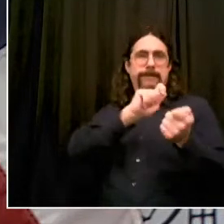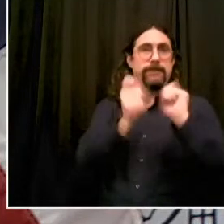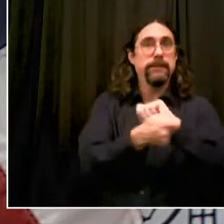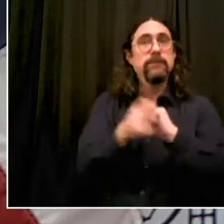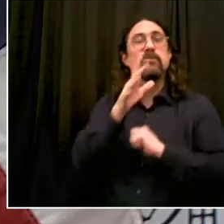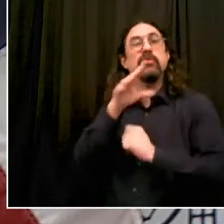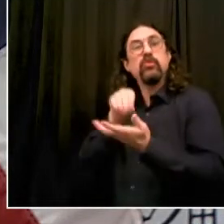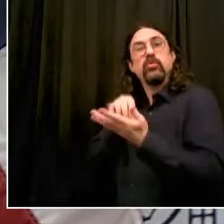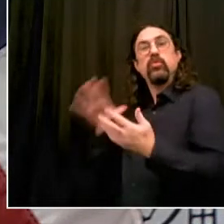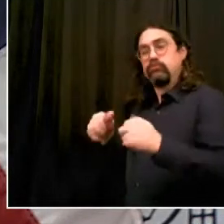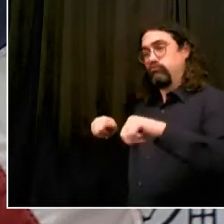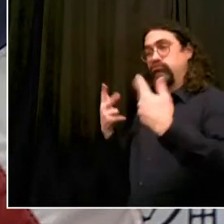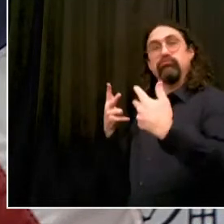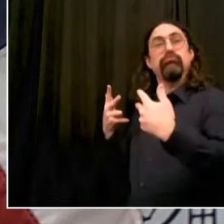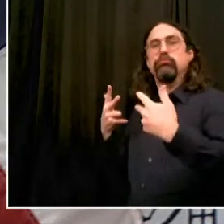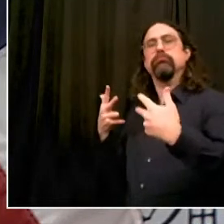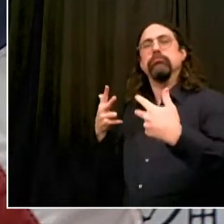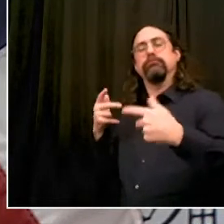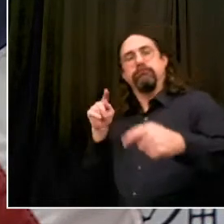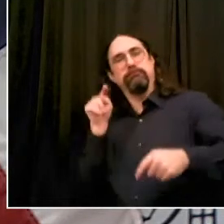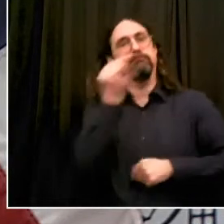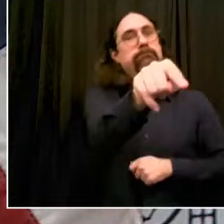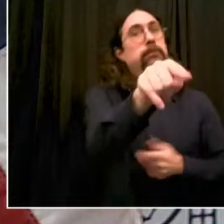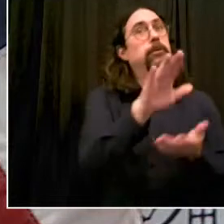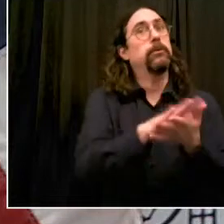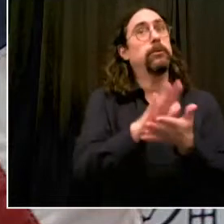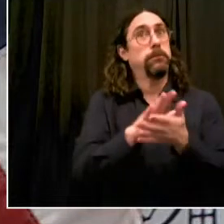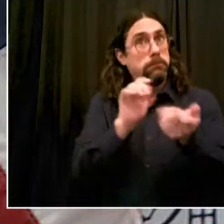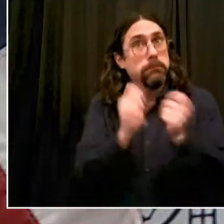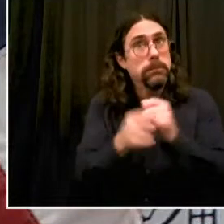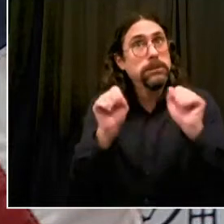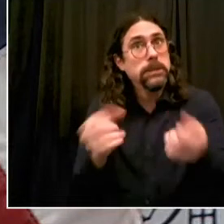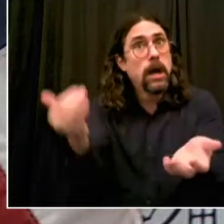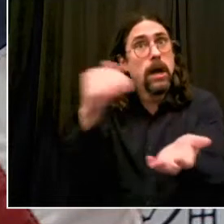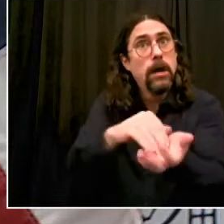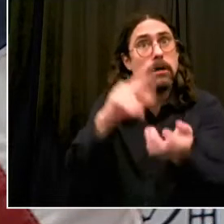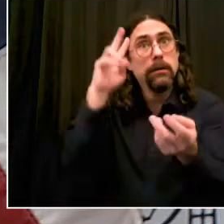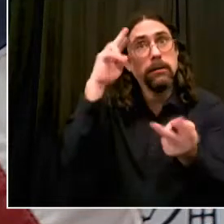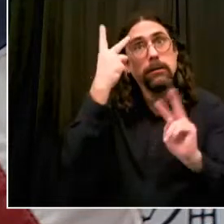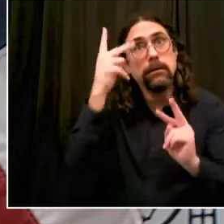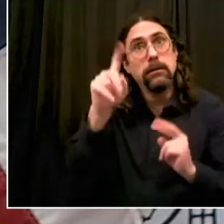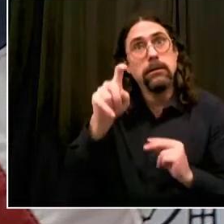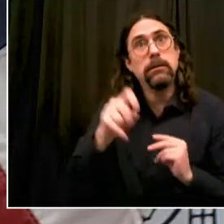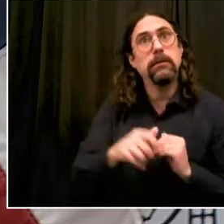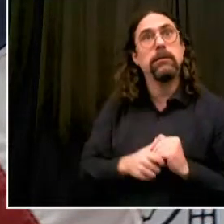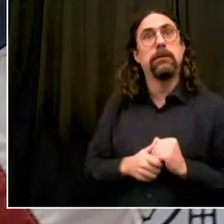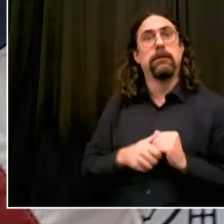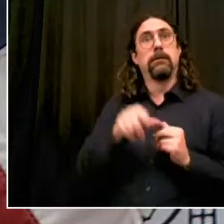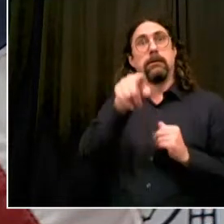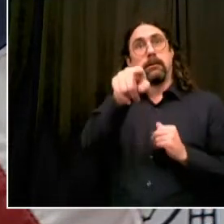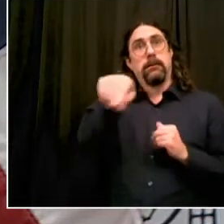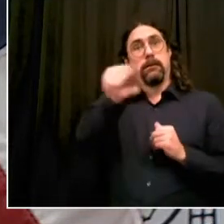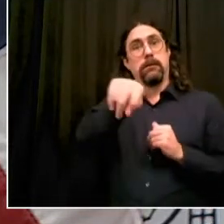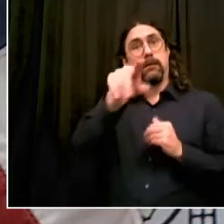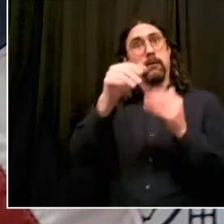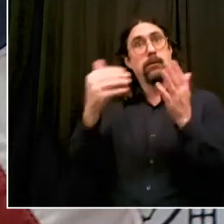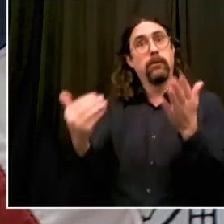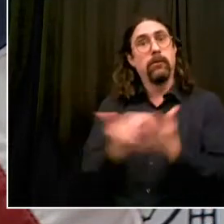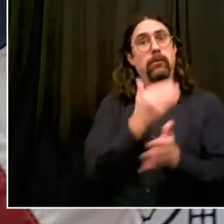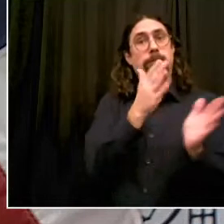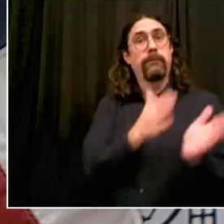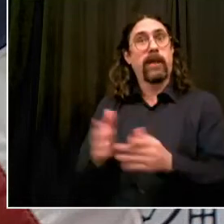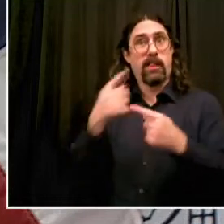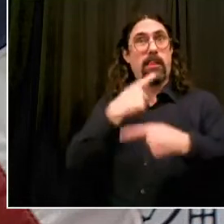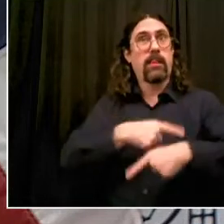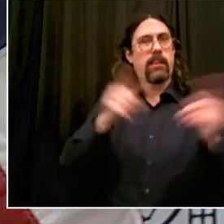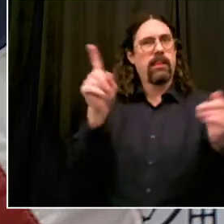some amount of confidence in this new plan, would there be any opportunity for them to get back in on this? It's a great question, Steve. First, it